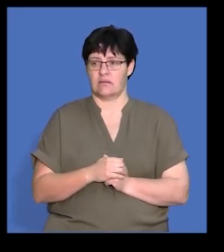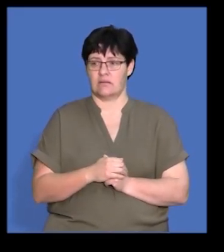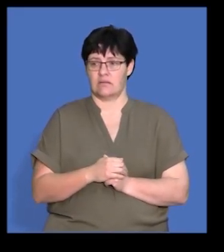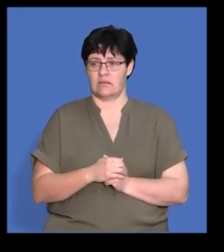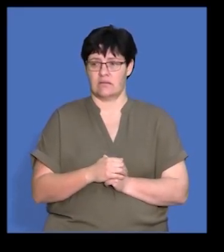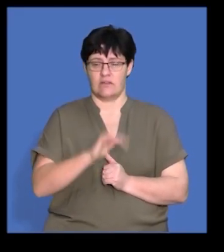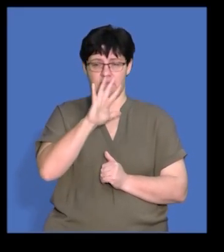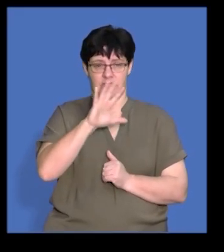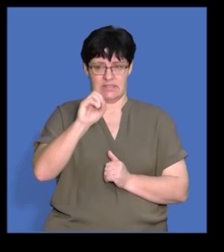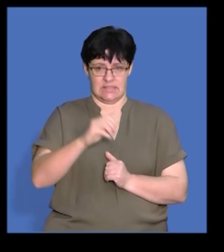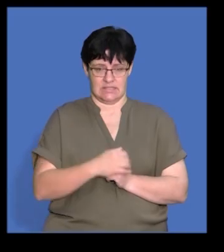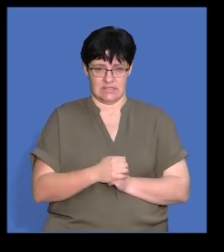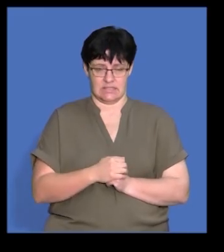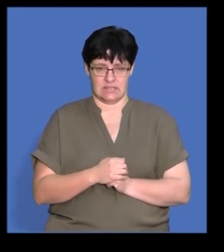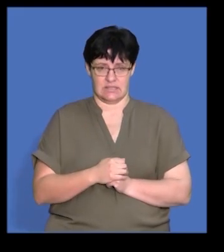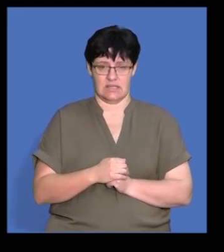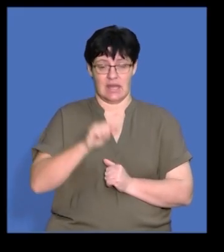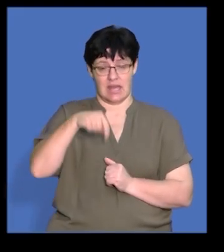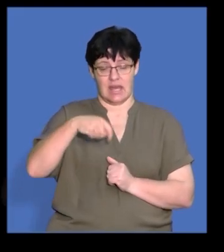was 50,000.